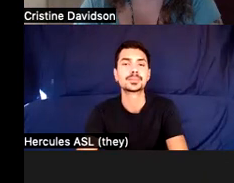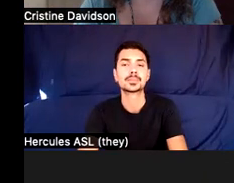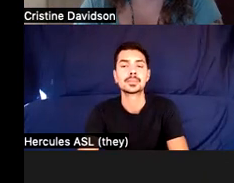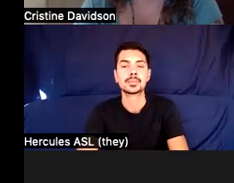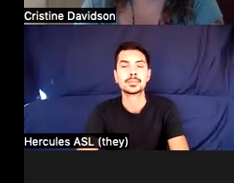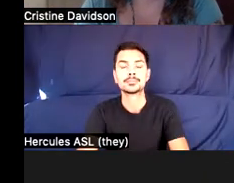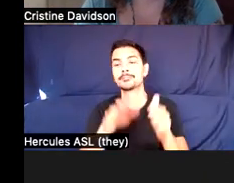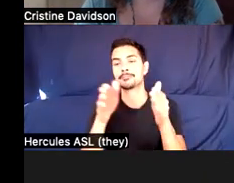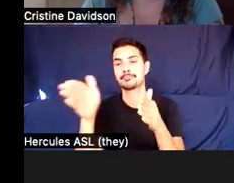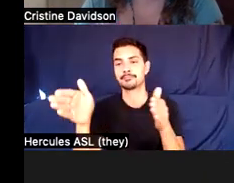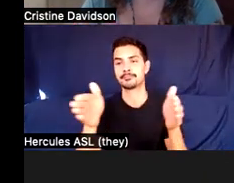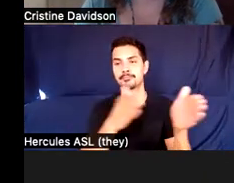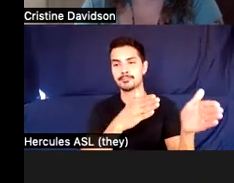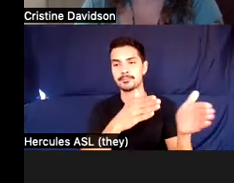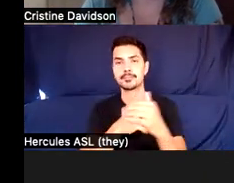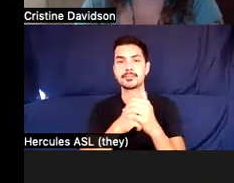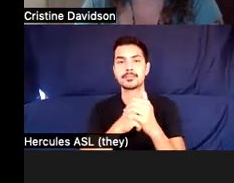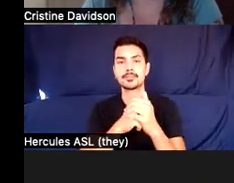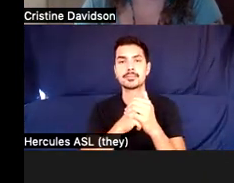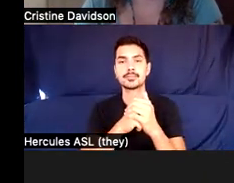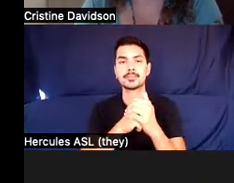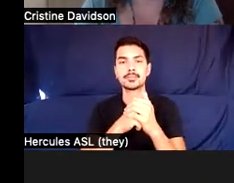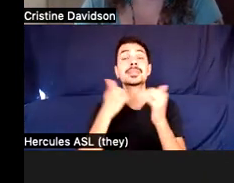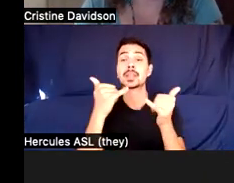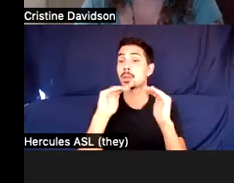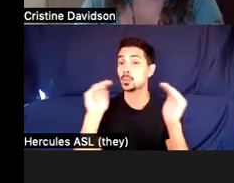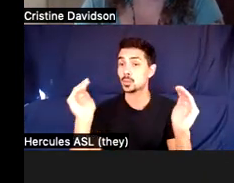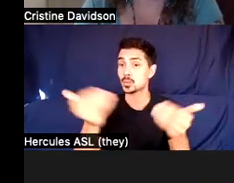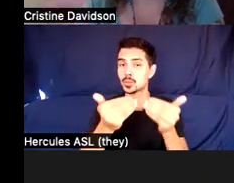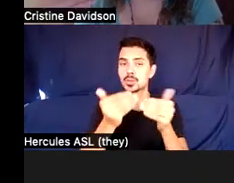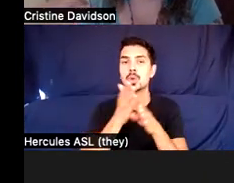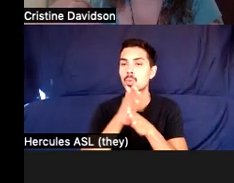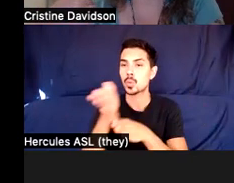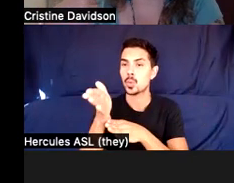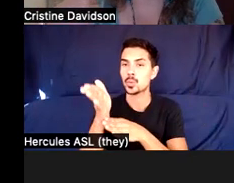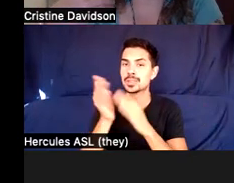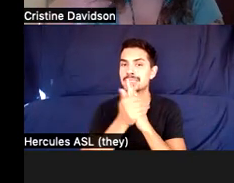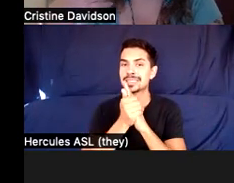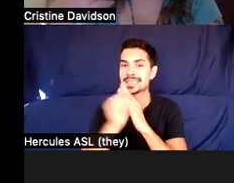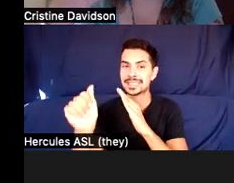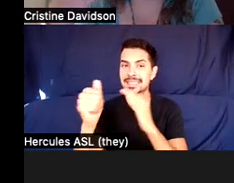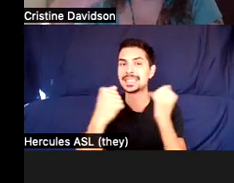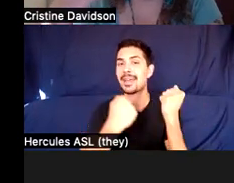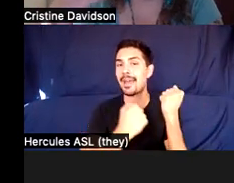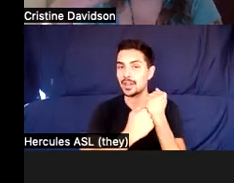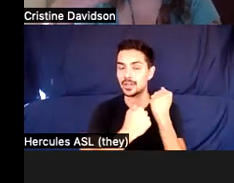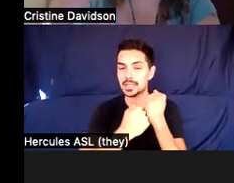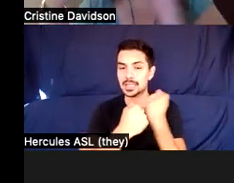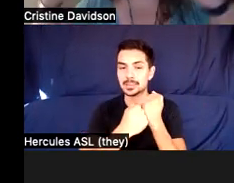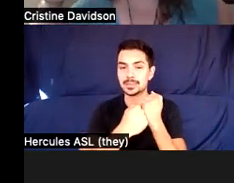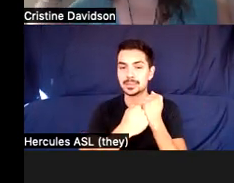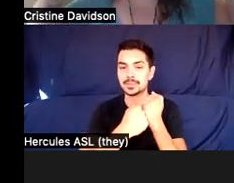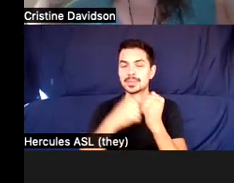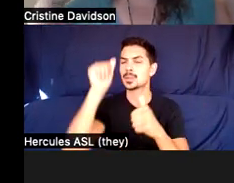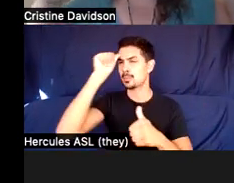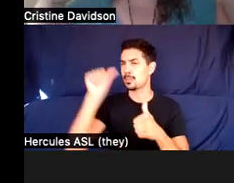So the goal is just to be an introduction into the core skills of advocacy. And if you remember on the very first day, I was talking